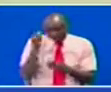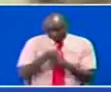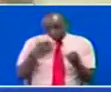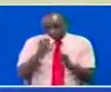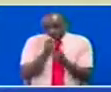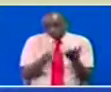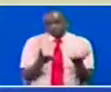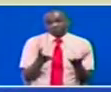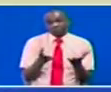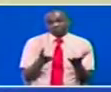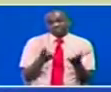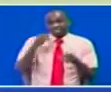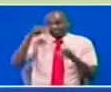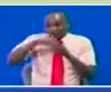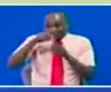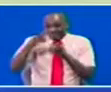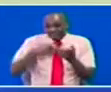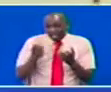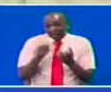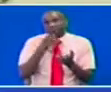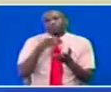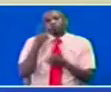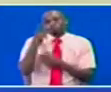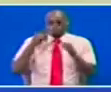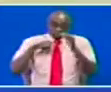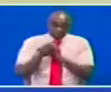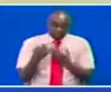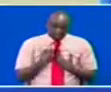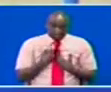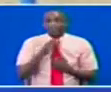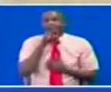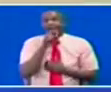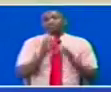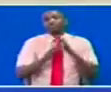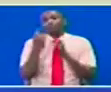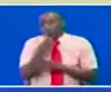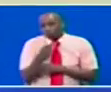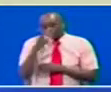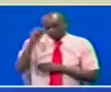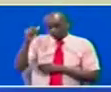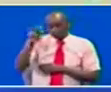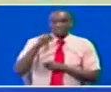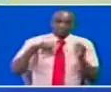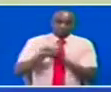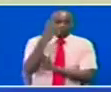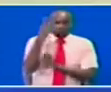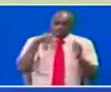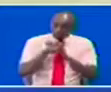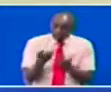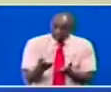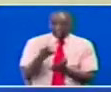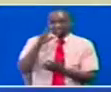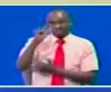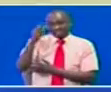Moy's Sunbury Investments 5.5-2 goals. Man of the match, Mbu Ngugi, scored 4 goals, with Cindy